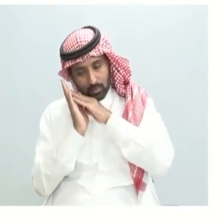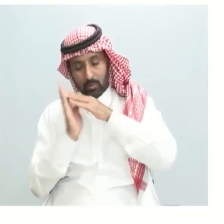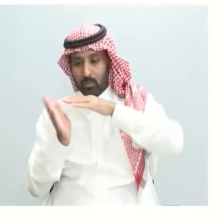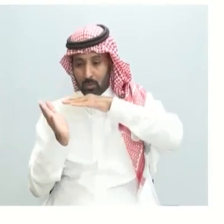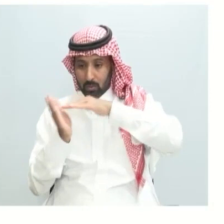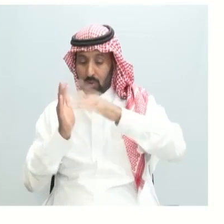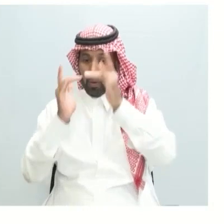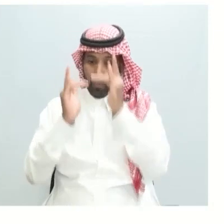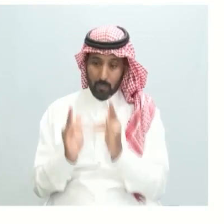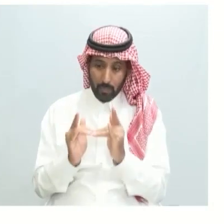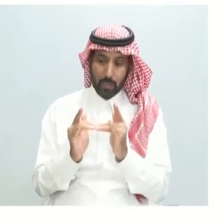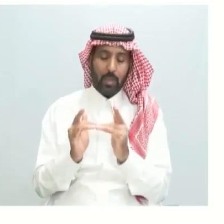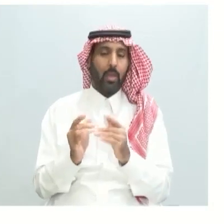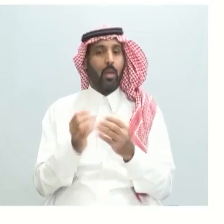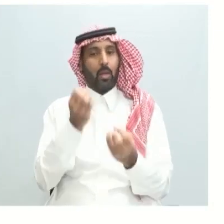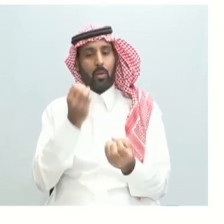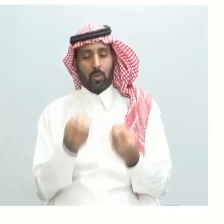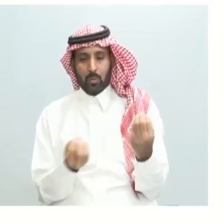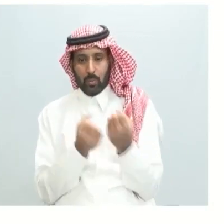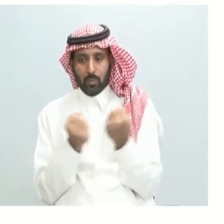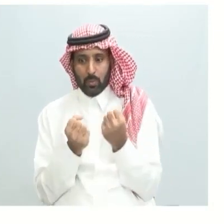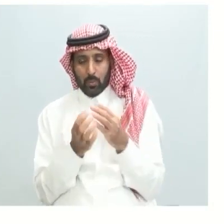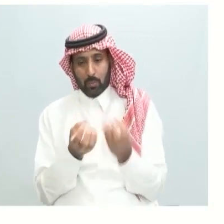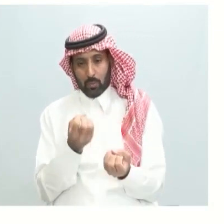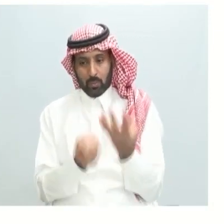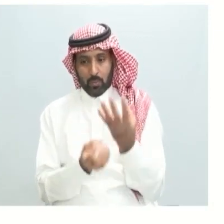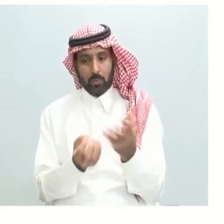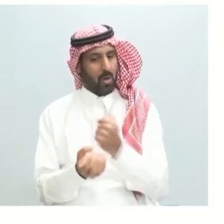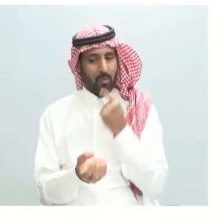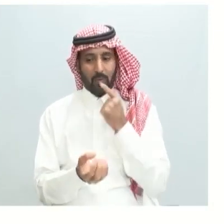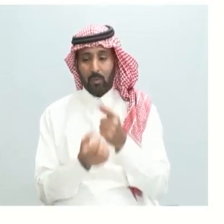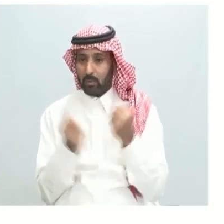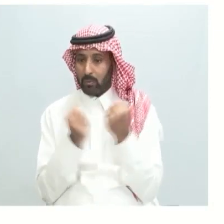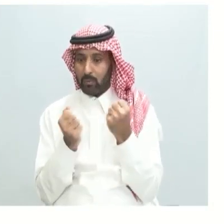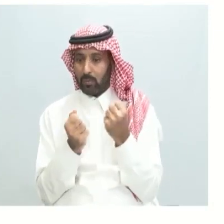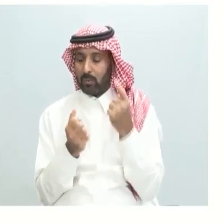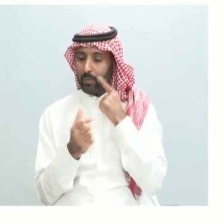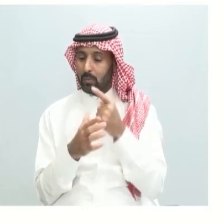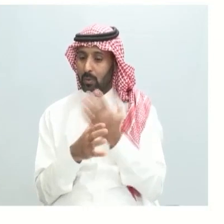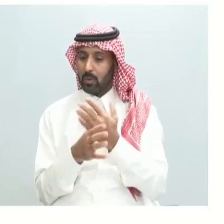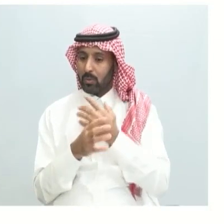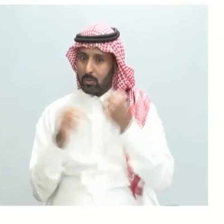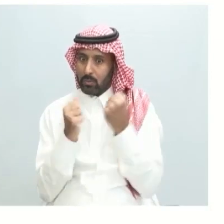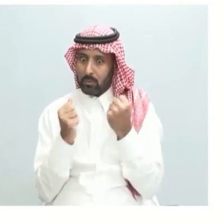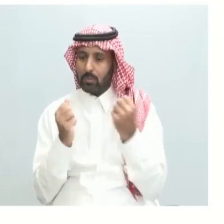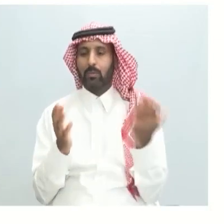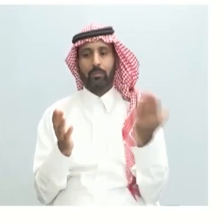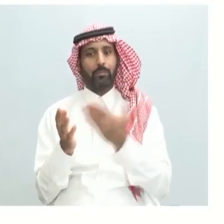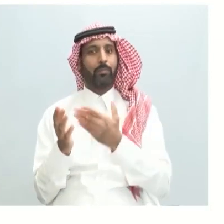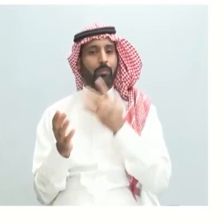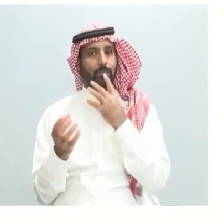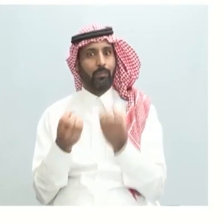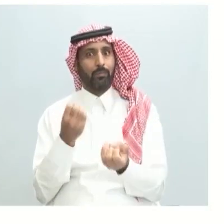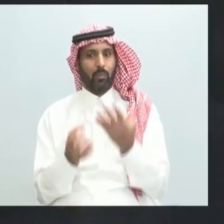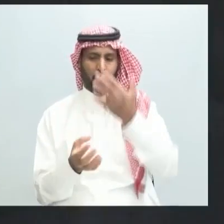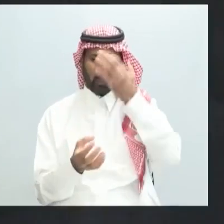sleep on beds. Heating or cooling, of course, there is no cooling there because it's already cold. And for heating,